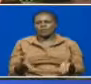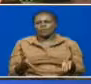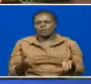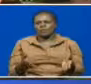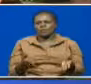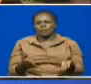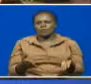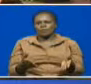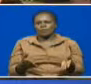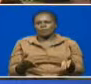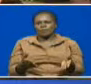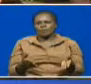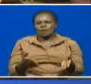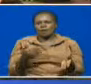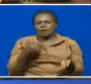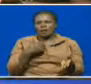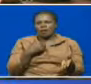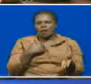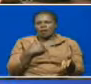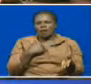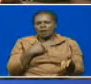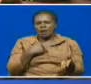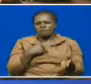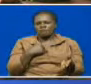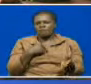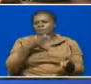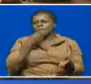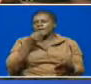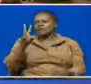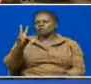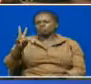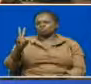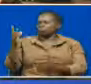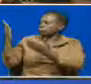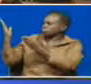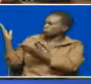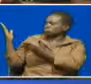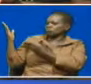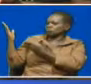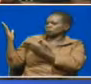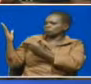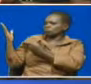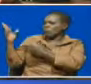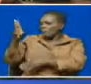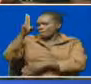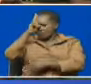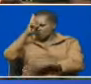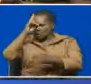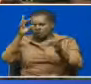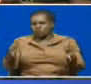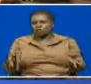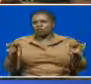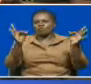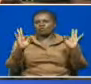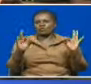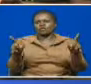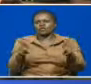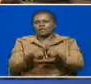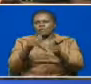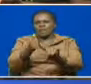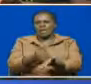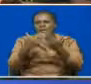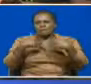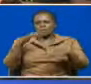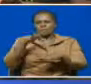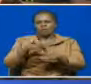now, I'm blessed to have two Josephs. We have Joseph Wambua, who is a prison officer and also reaching out to those who have been affected.